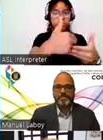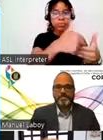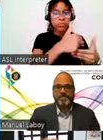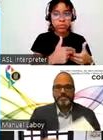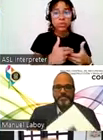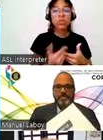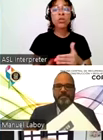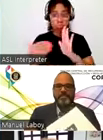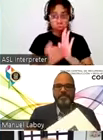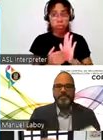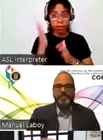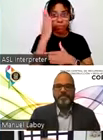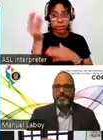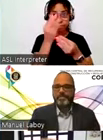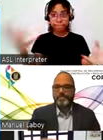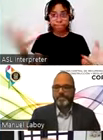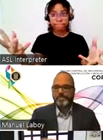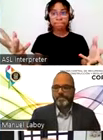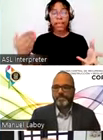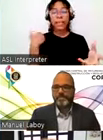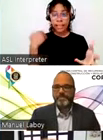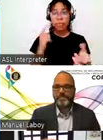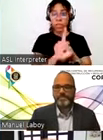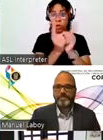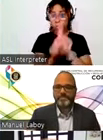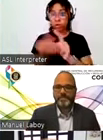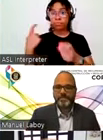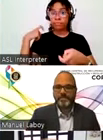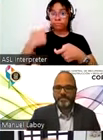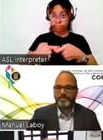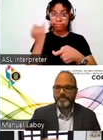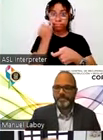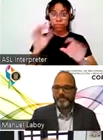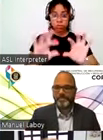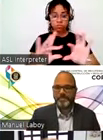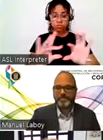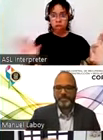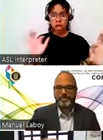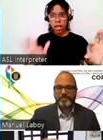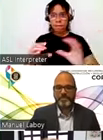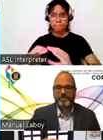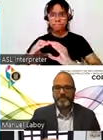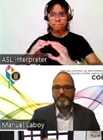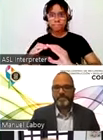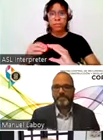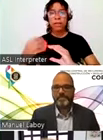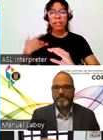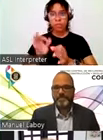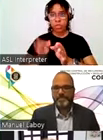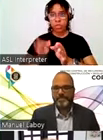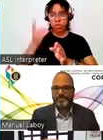there is Spanish interpretation available by clicking on the globe at the bottom of your screen, a interpretación al español.